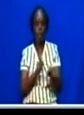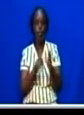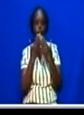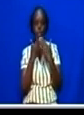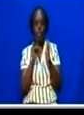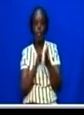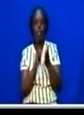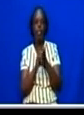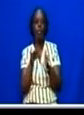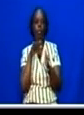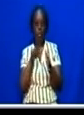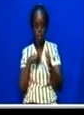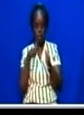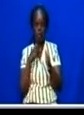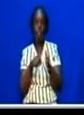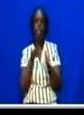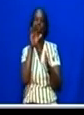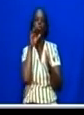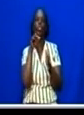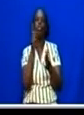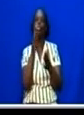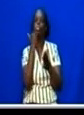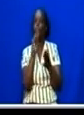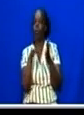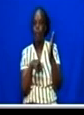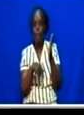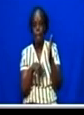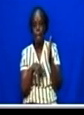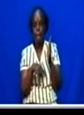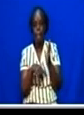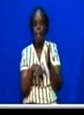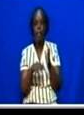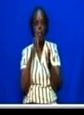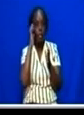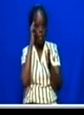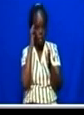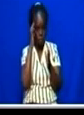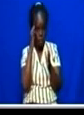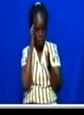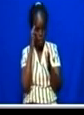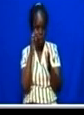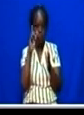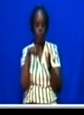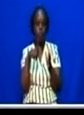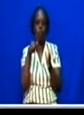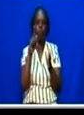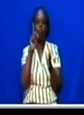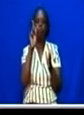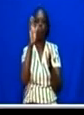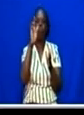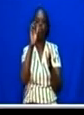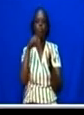ourselves, what is in the question? And what is in the question is purpose. Purpose